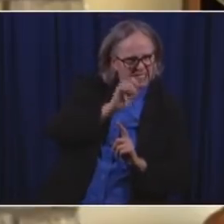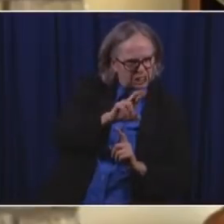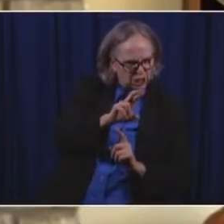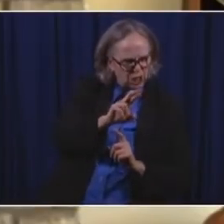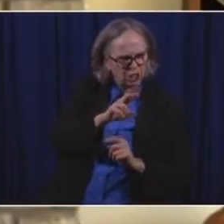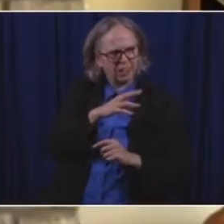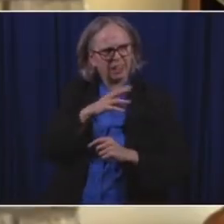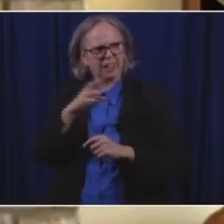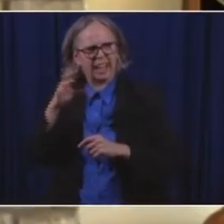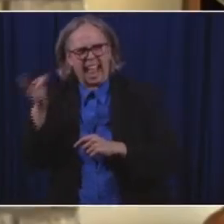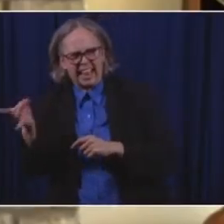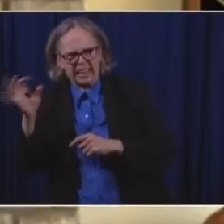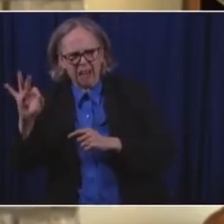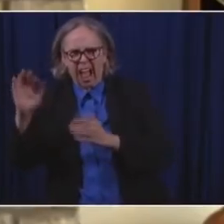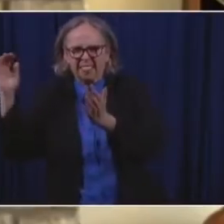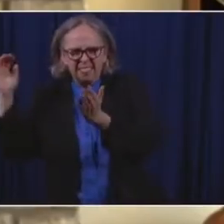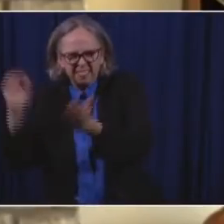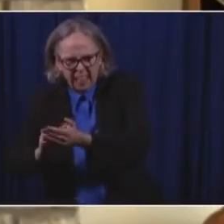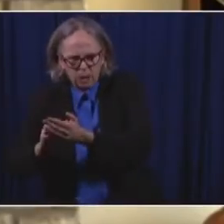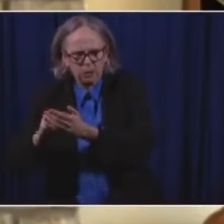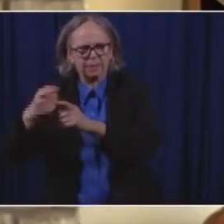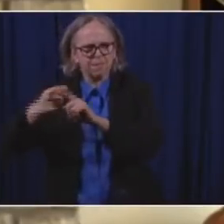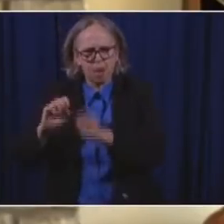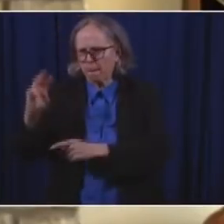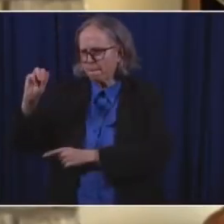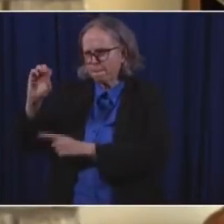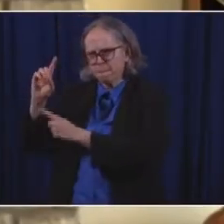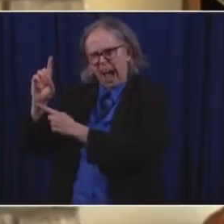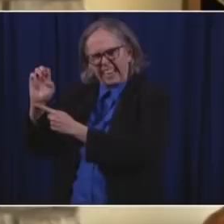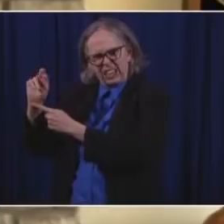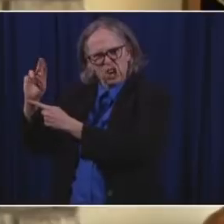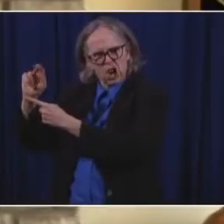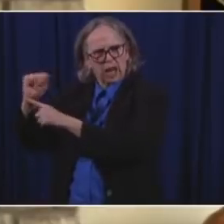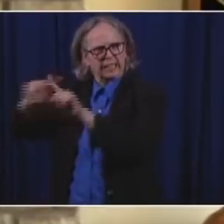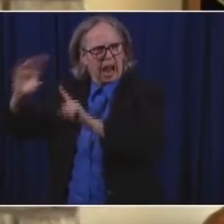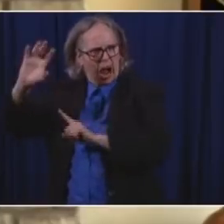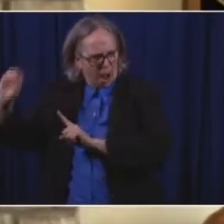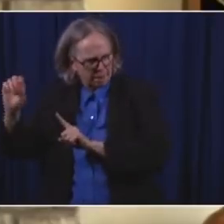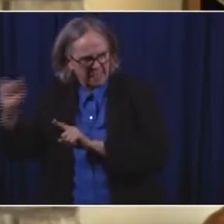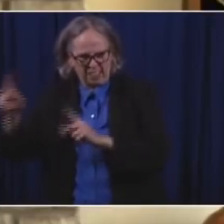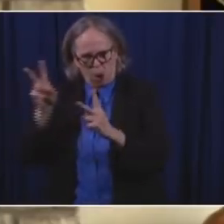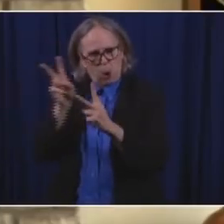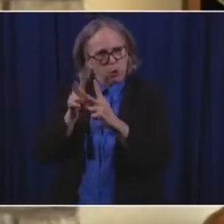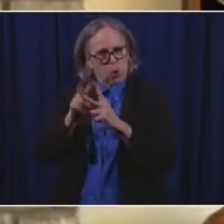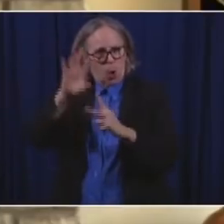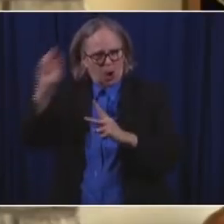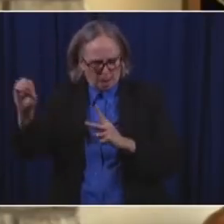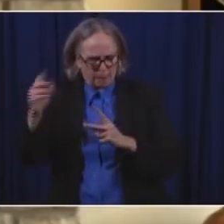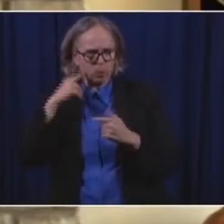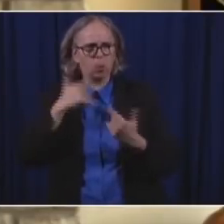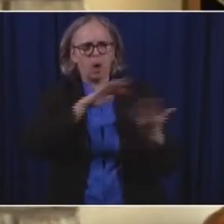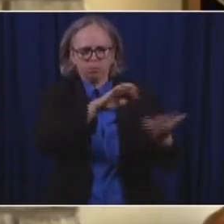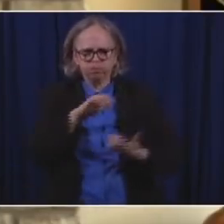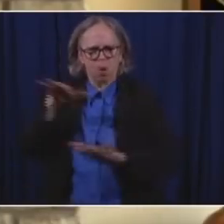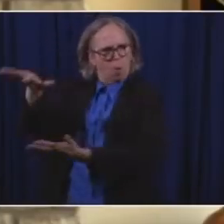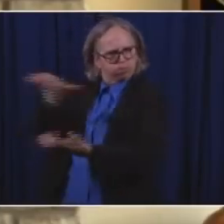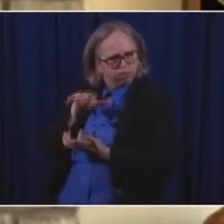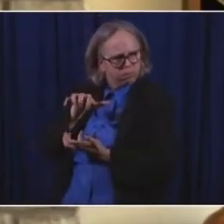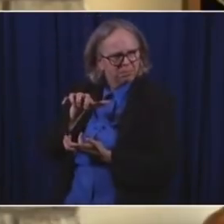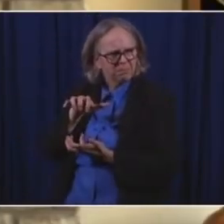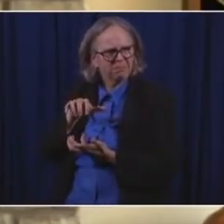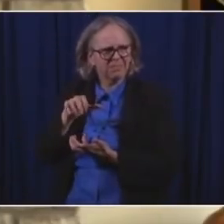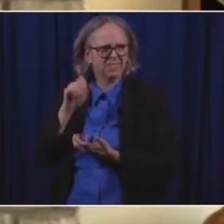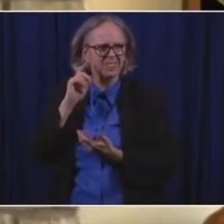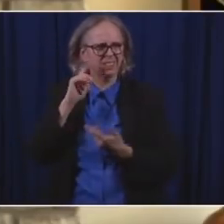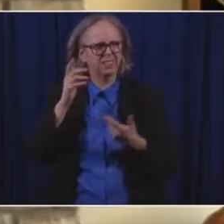Moderna. So that's what the month looks like. Again, the second and third shipment from Pfizer has not